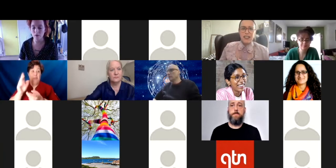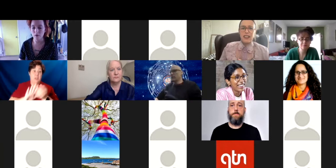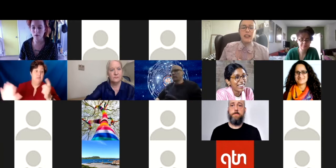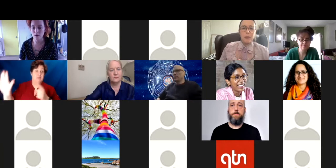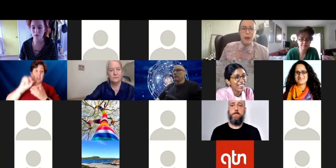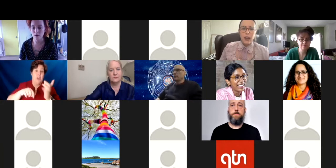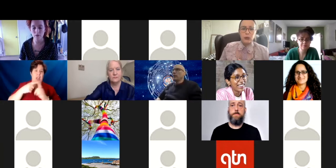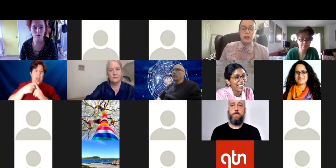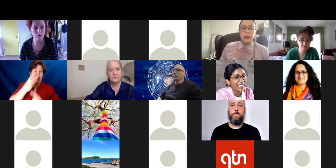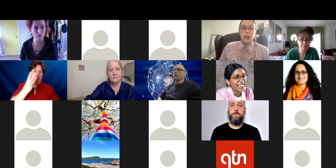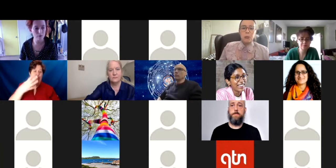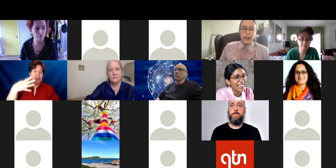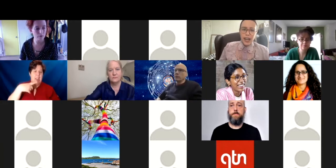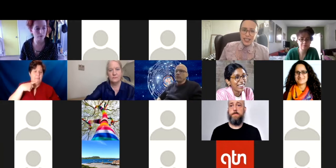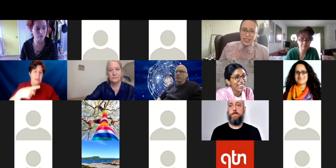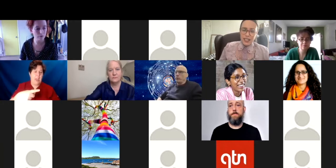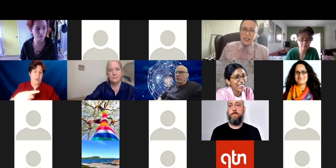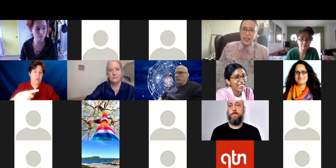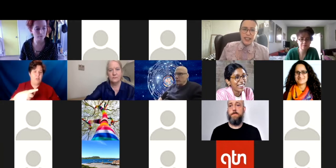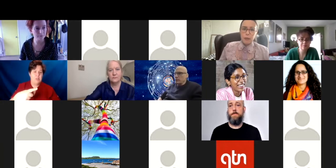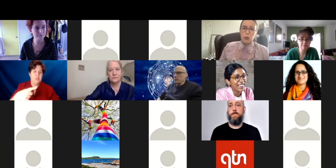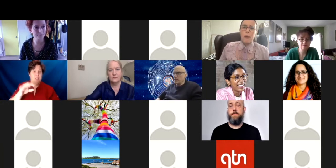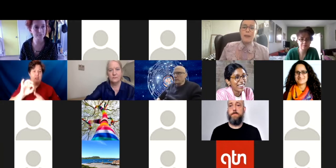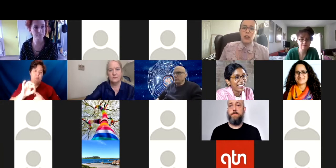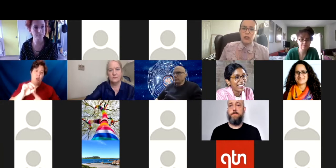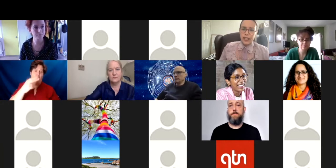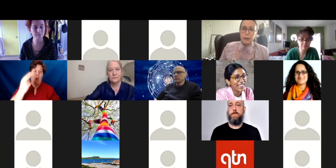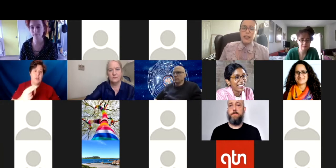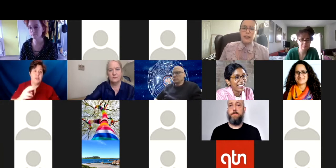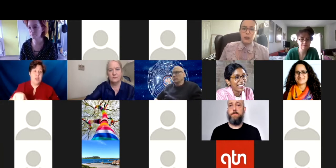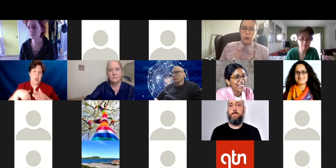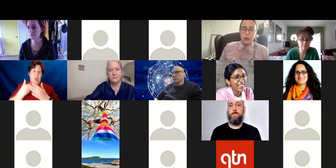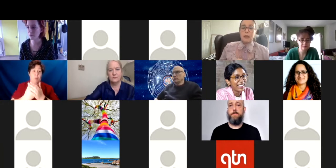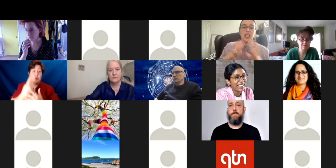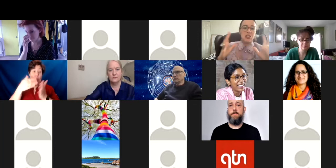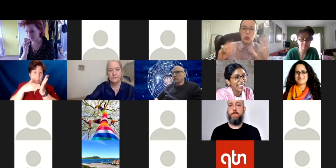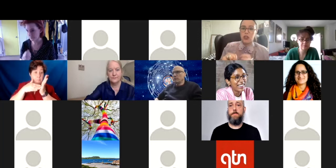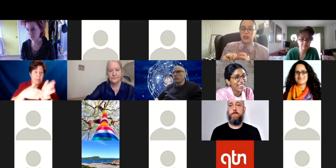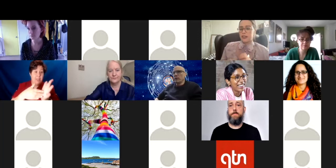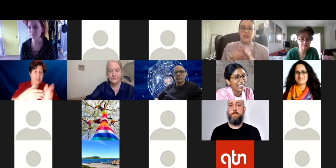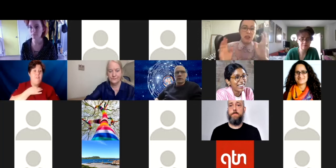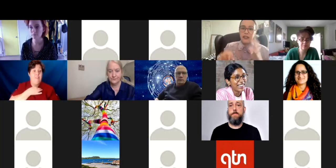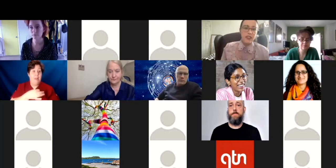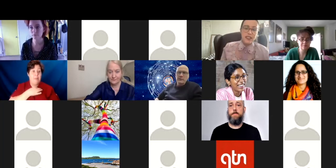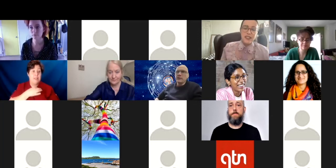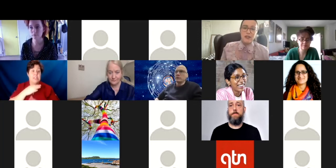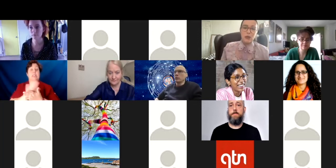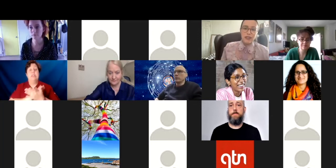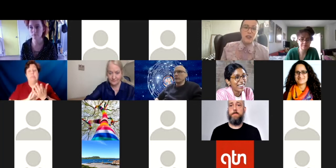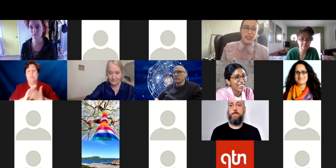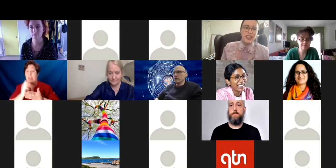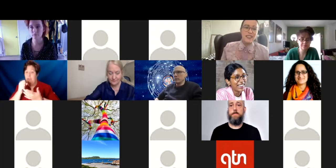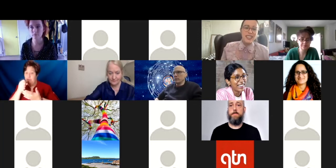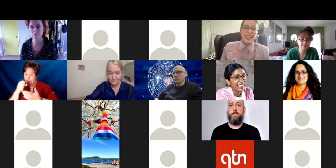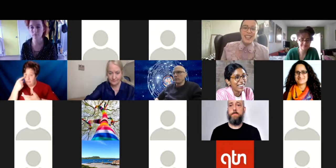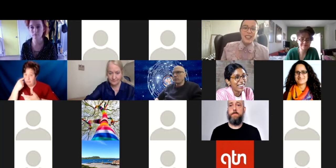think it's £39 per artist, and is up to 1 million of liability or similar. So just as a reference, if you want to have a